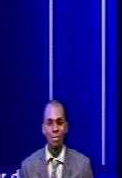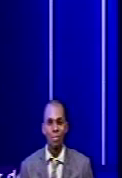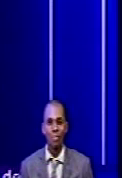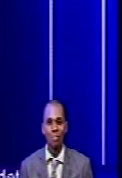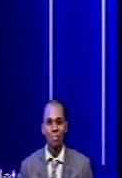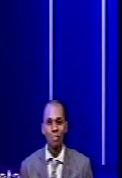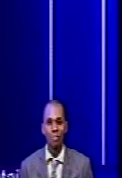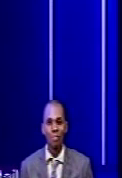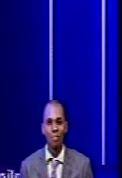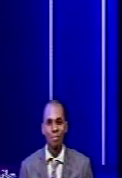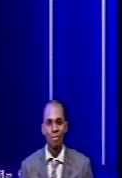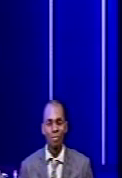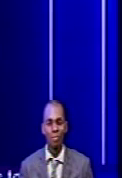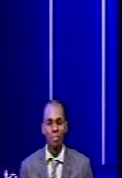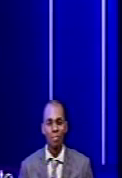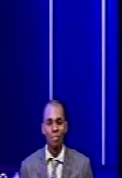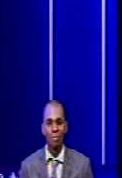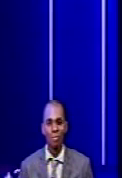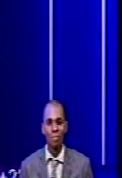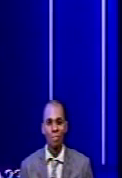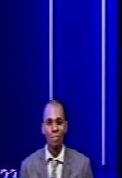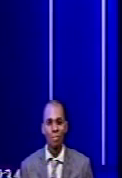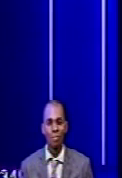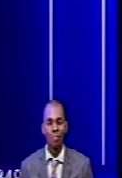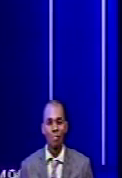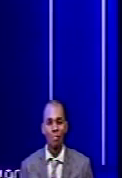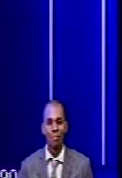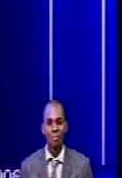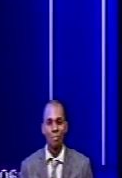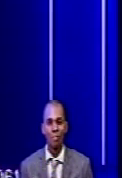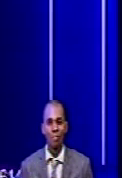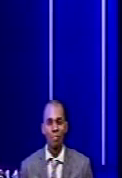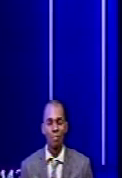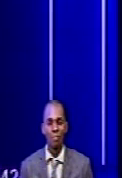maison. Mais je rends gloire à Dieu!